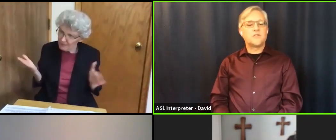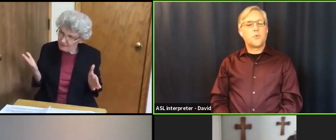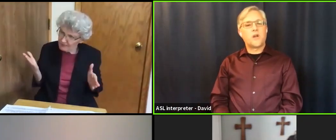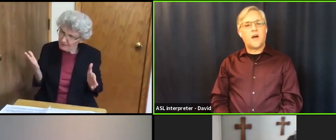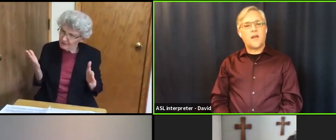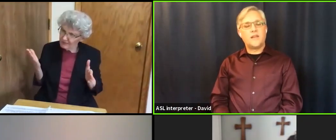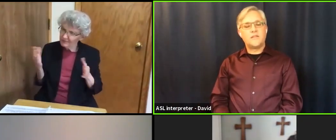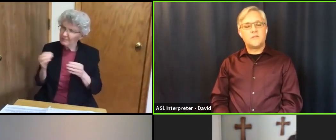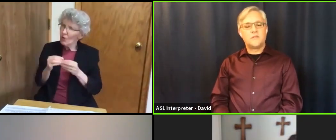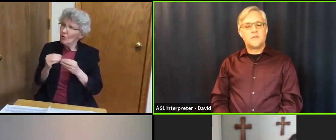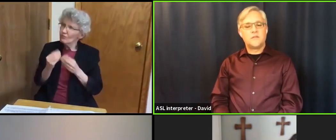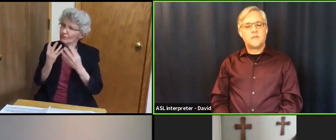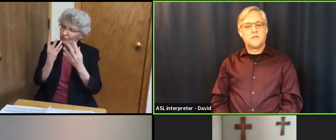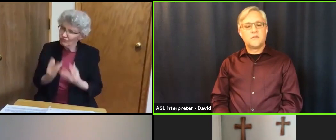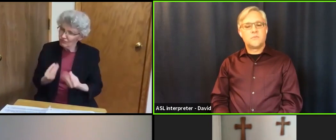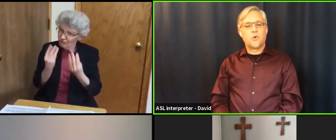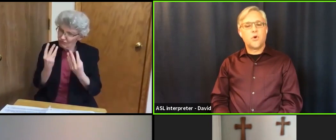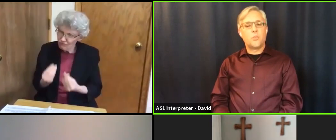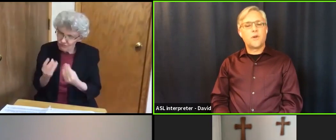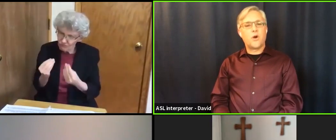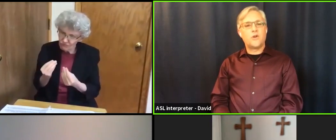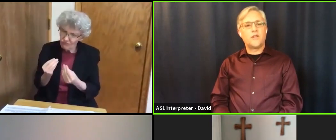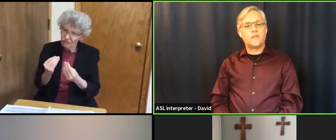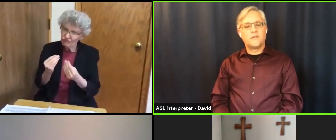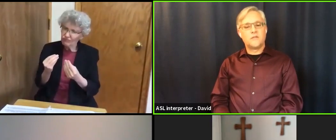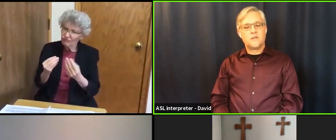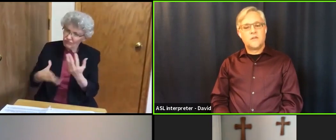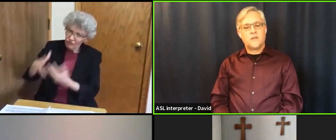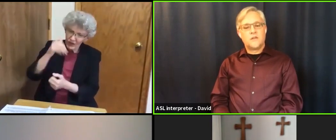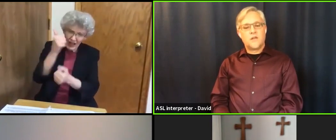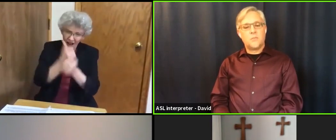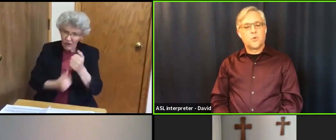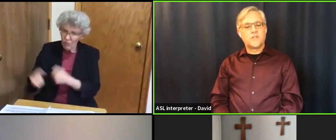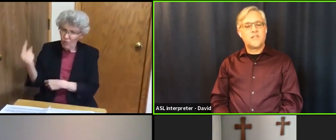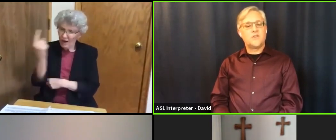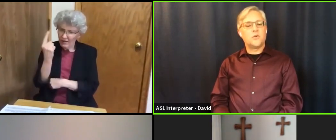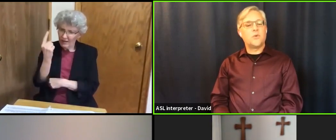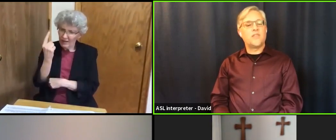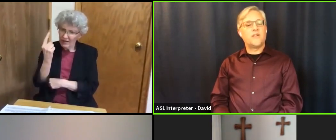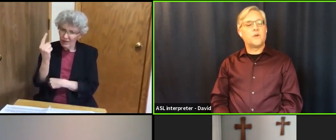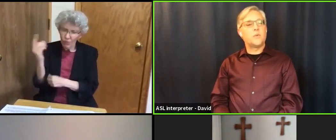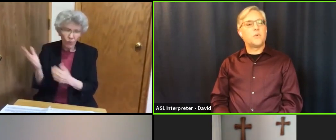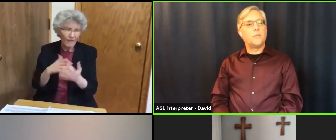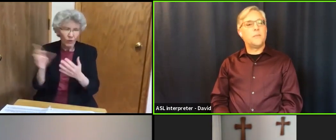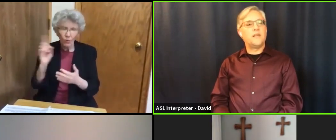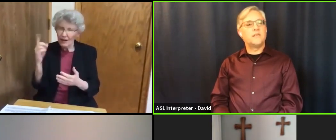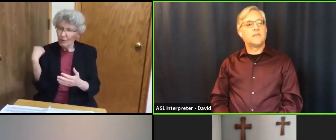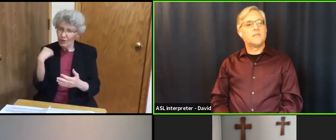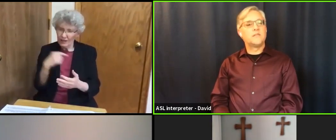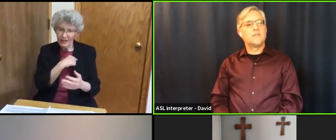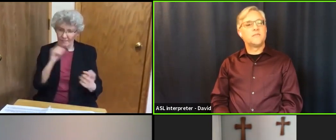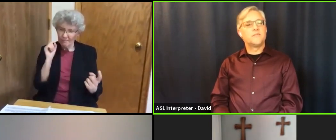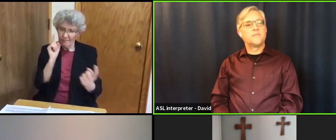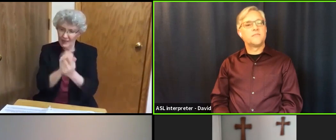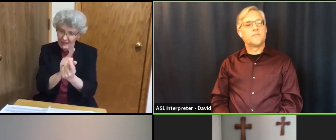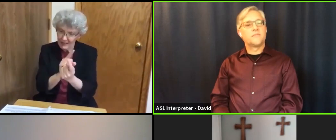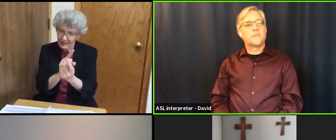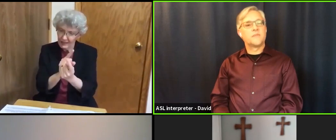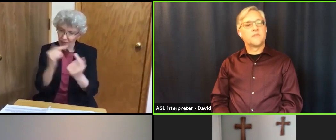God, make us more kind, more open-hearted, and more tender with everyone we meet,